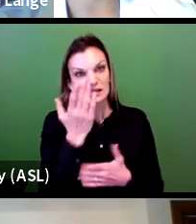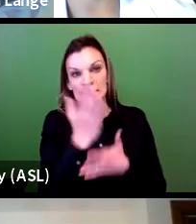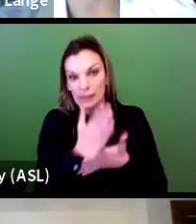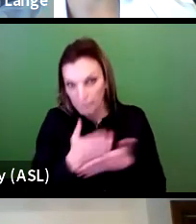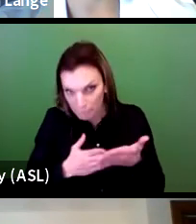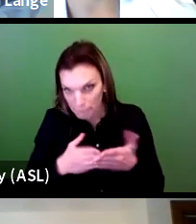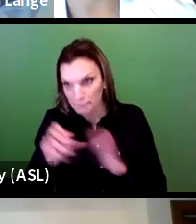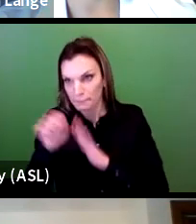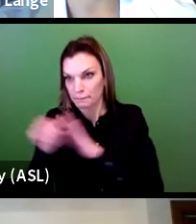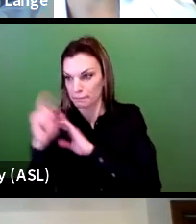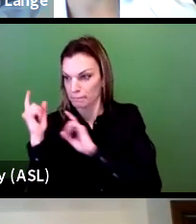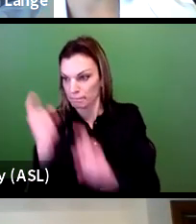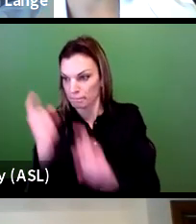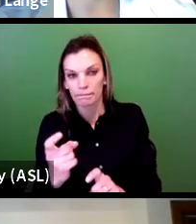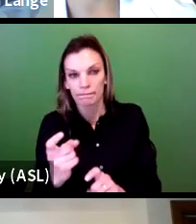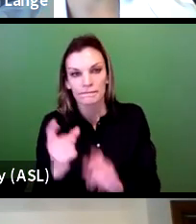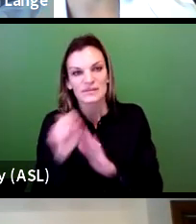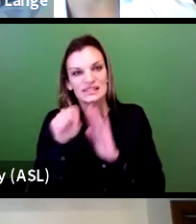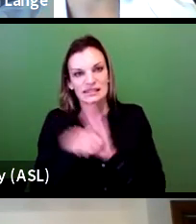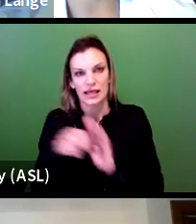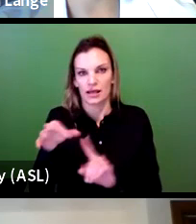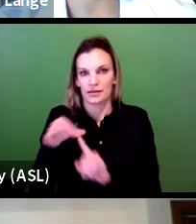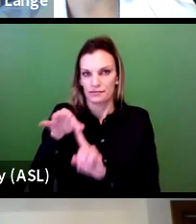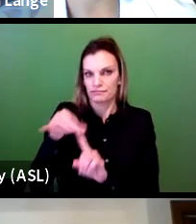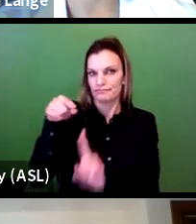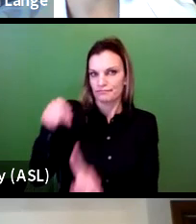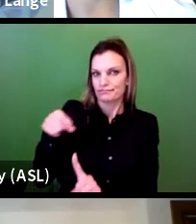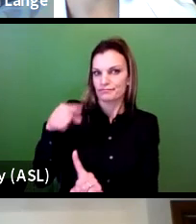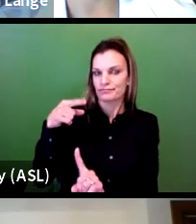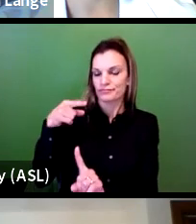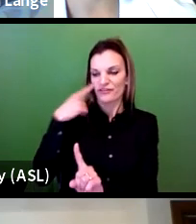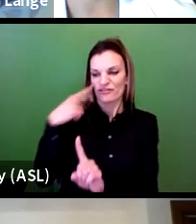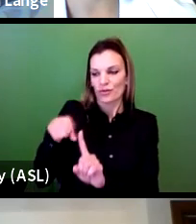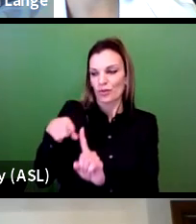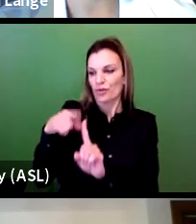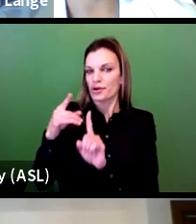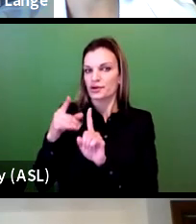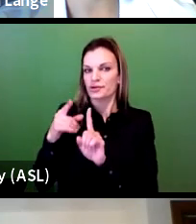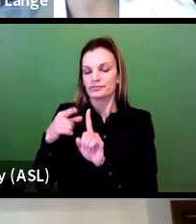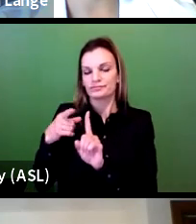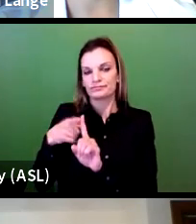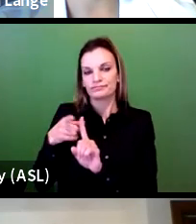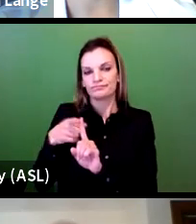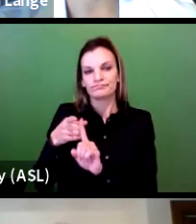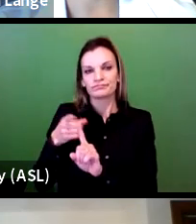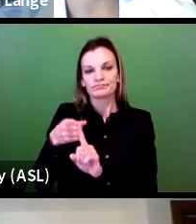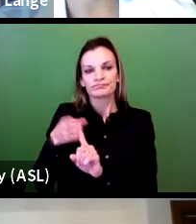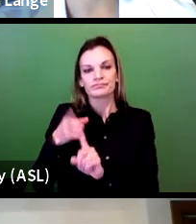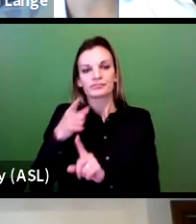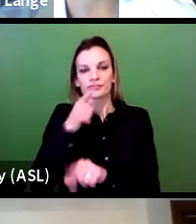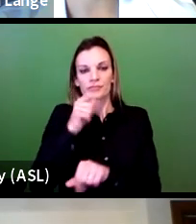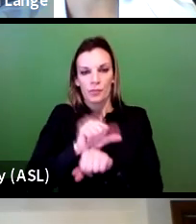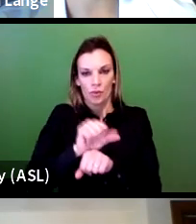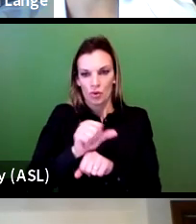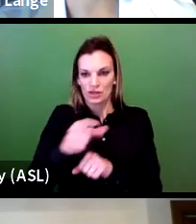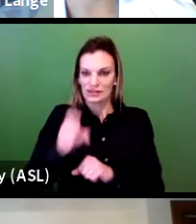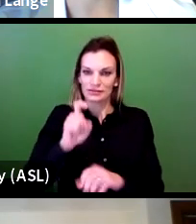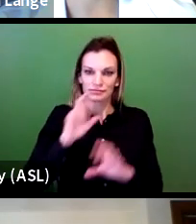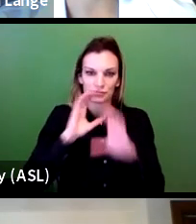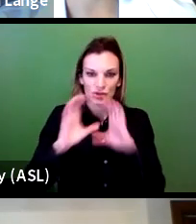a unique state-issued device for its employees who need to